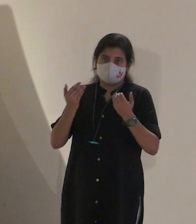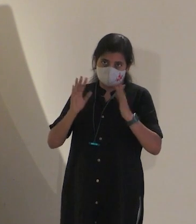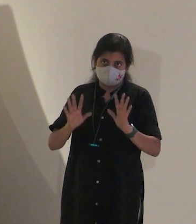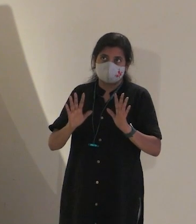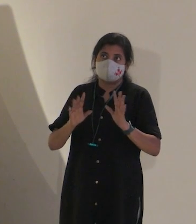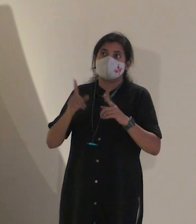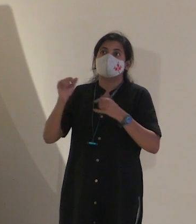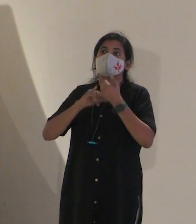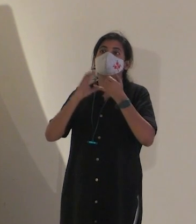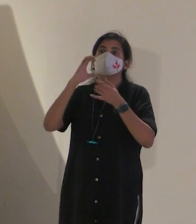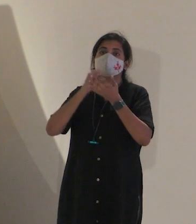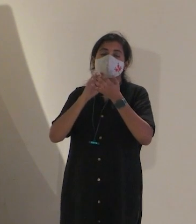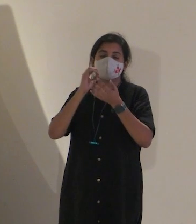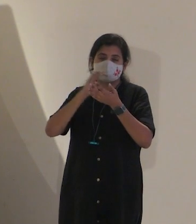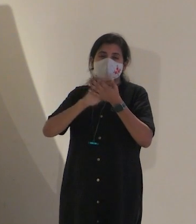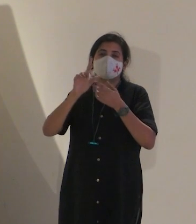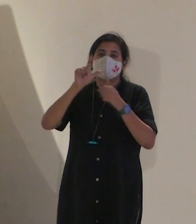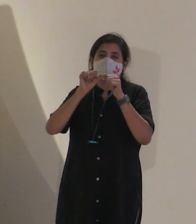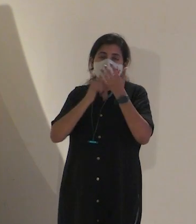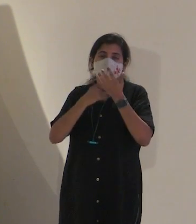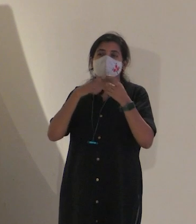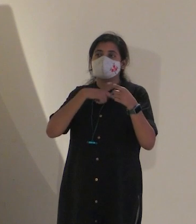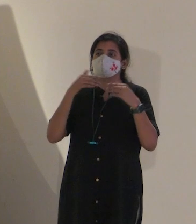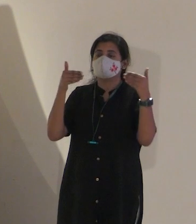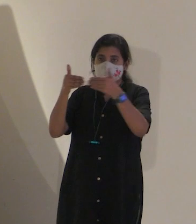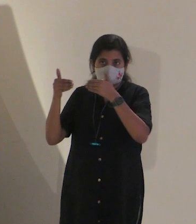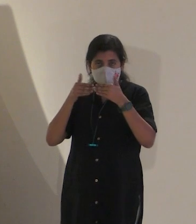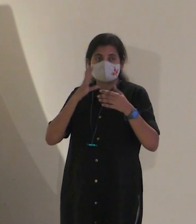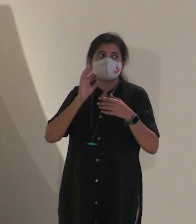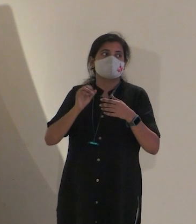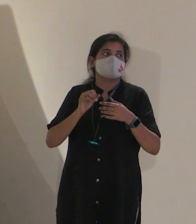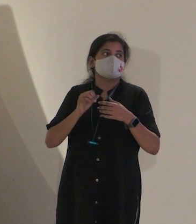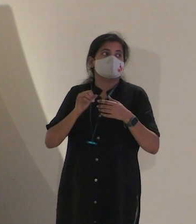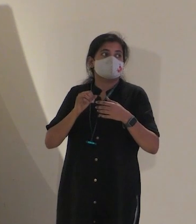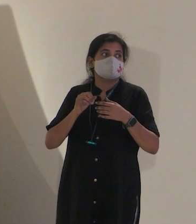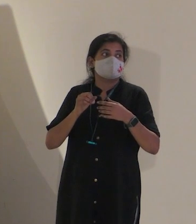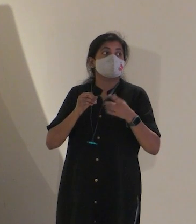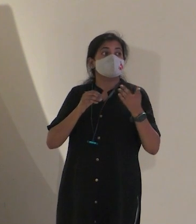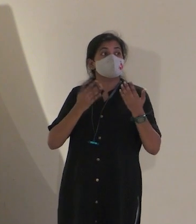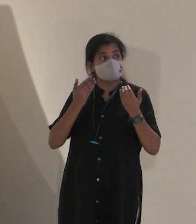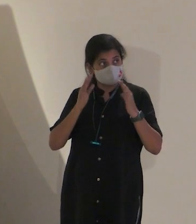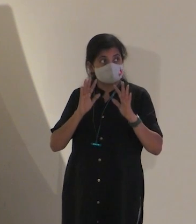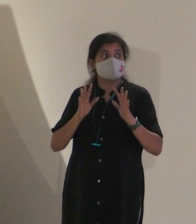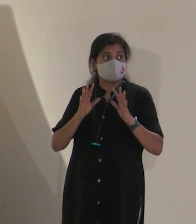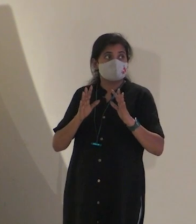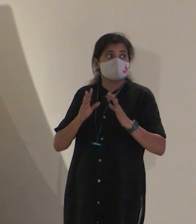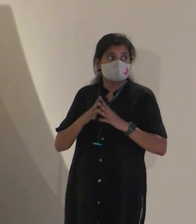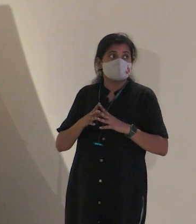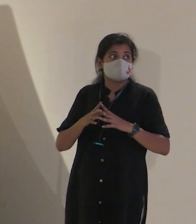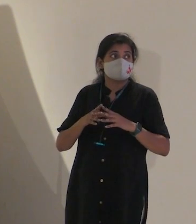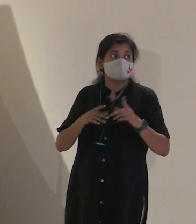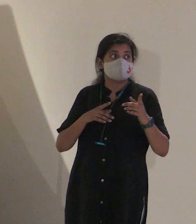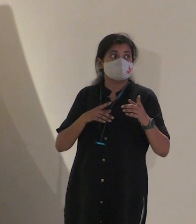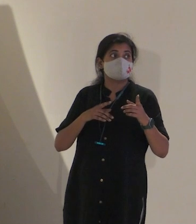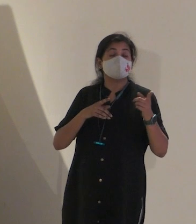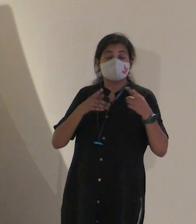also know where to look. So that, whether that is possible, you know, this seems to be a good